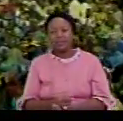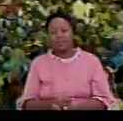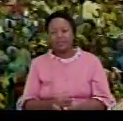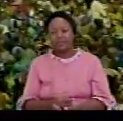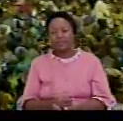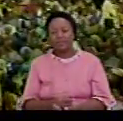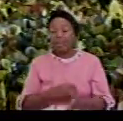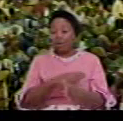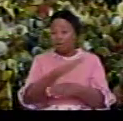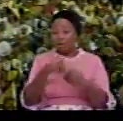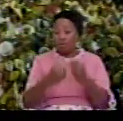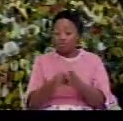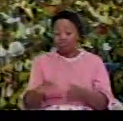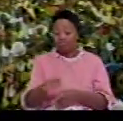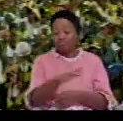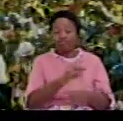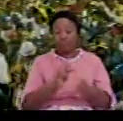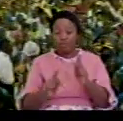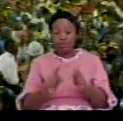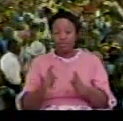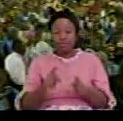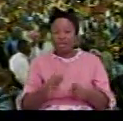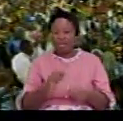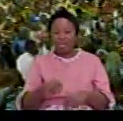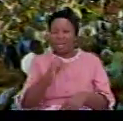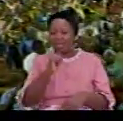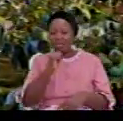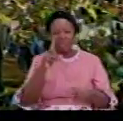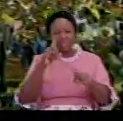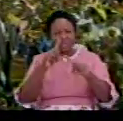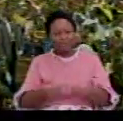All those people, they're not trustworthy.